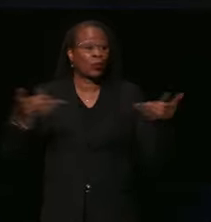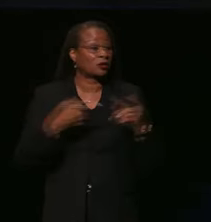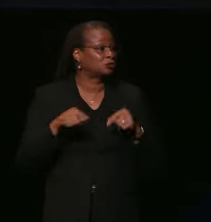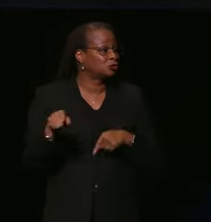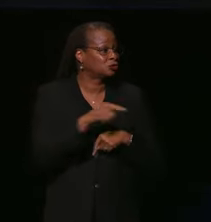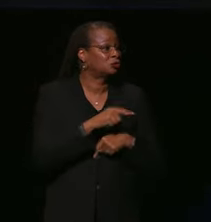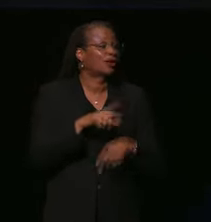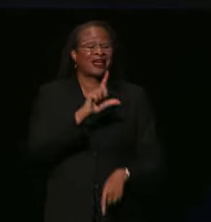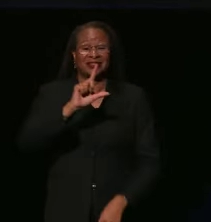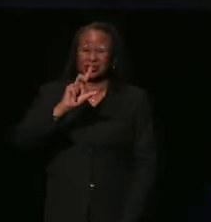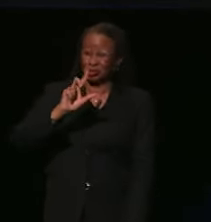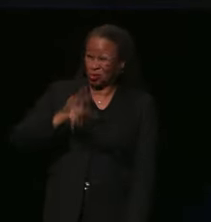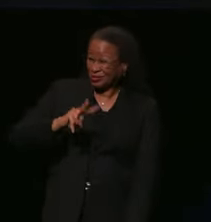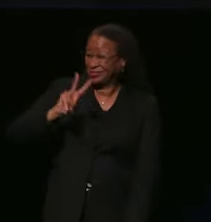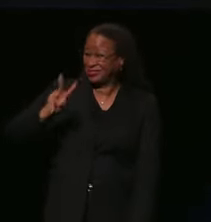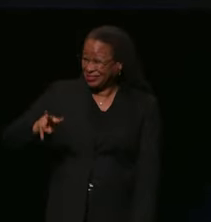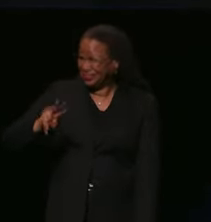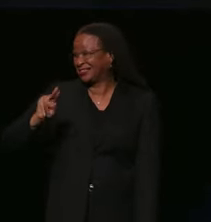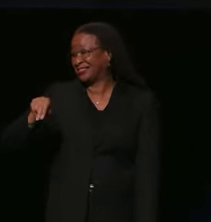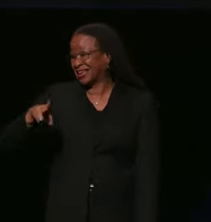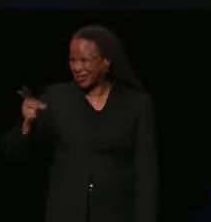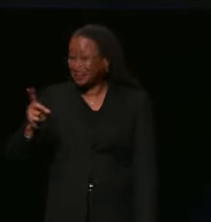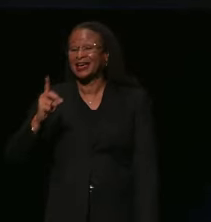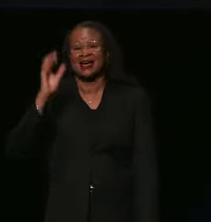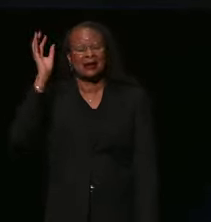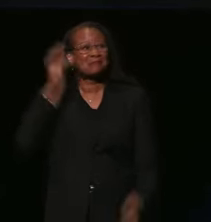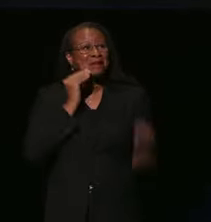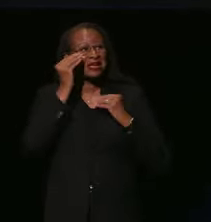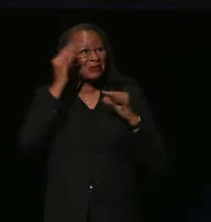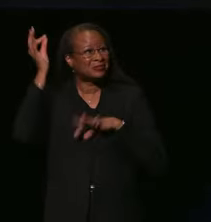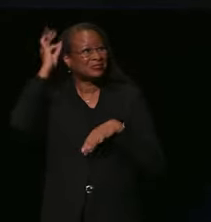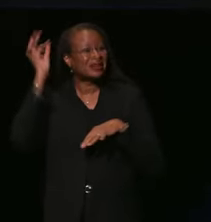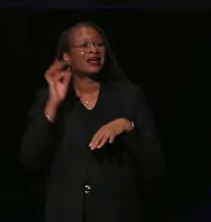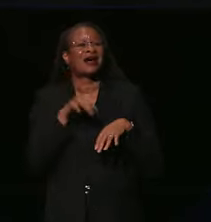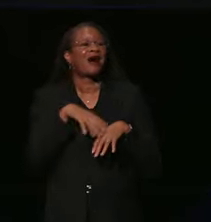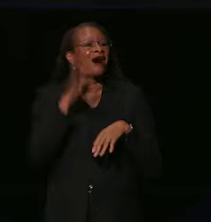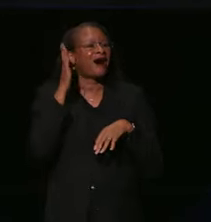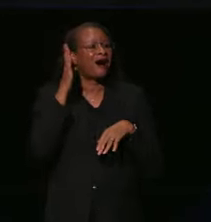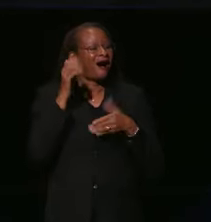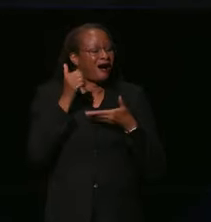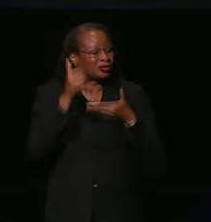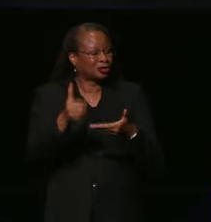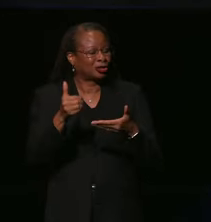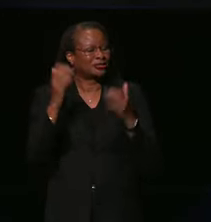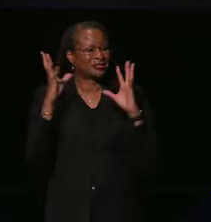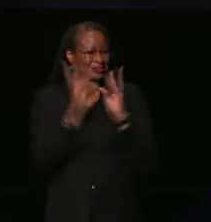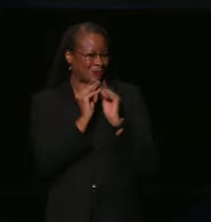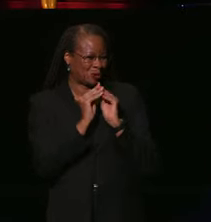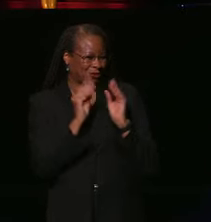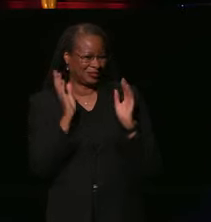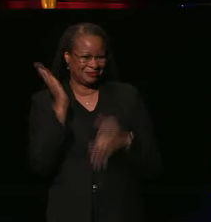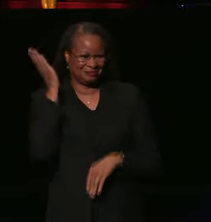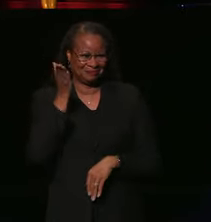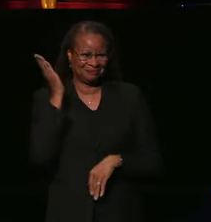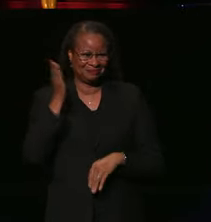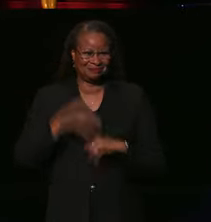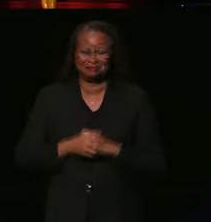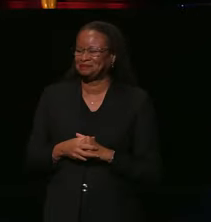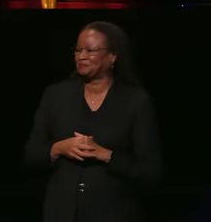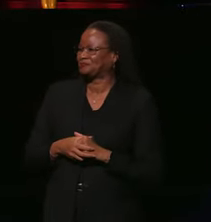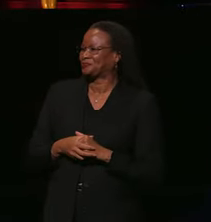the 22nd Makeup and Hairstylist Oscar Symposium. Yeah.